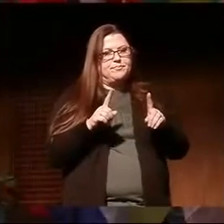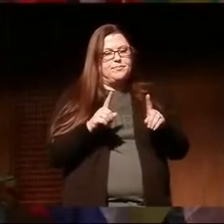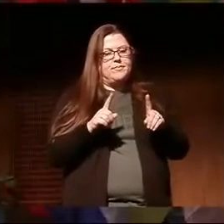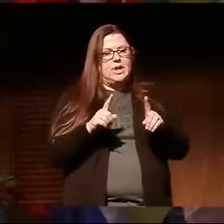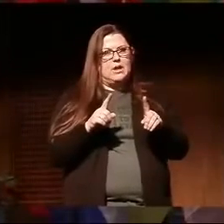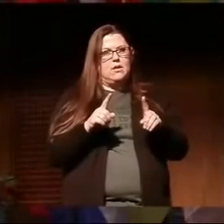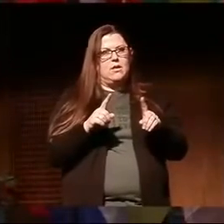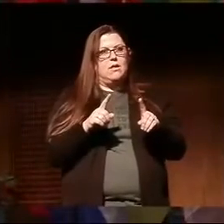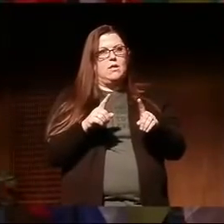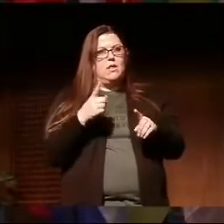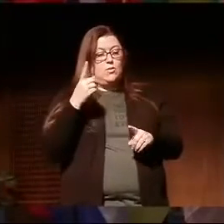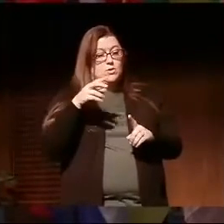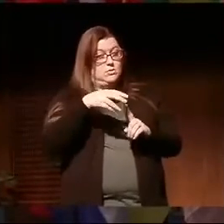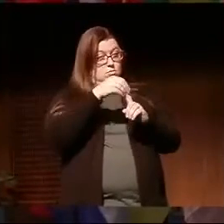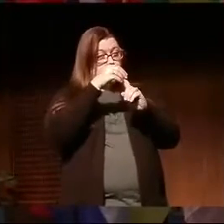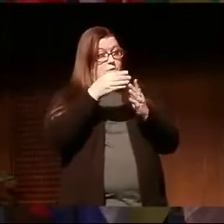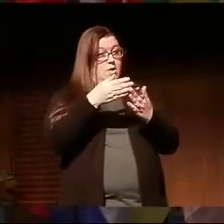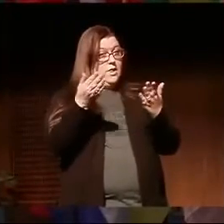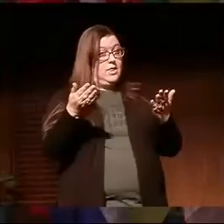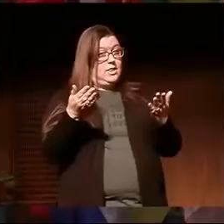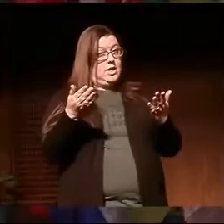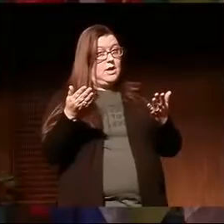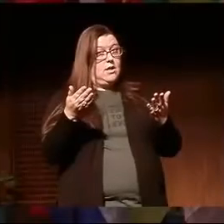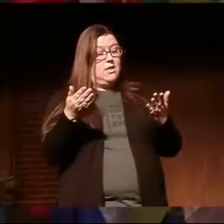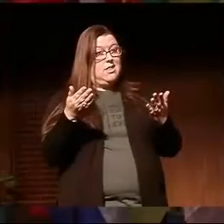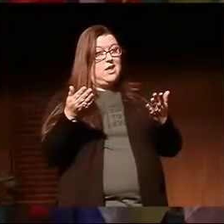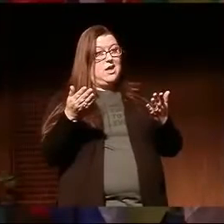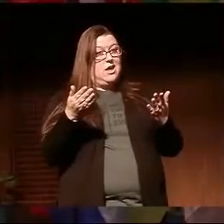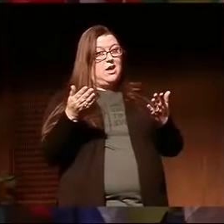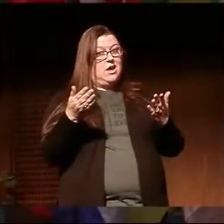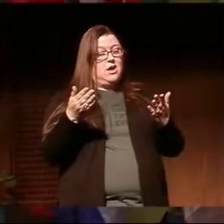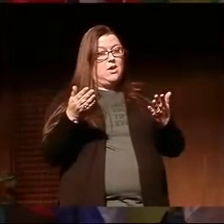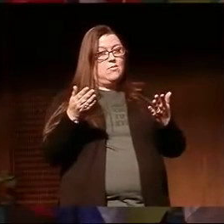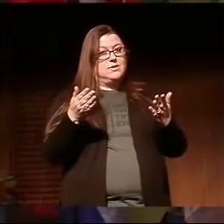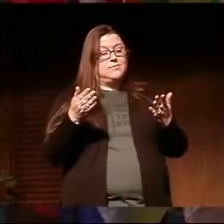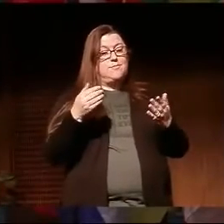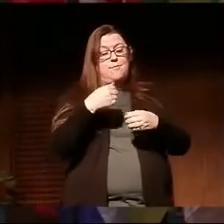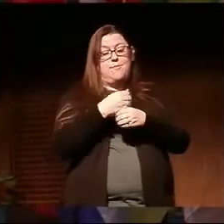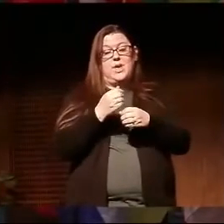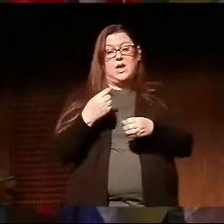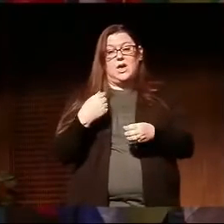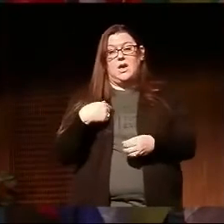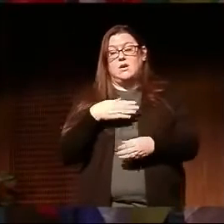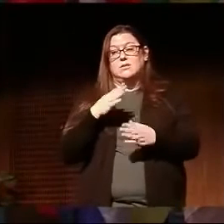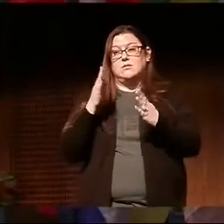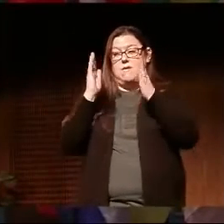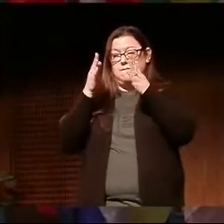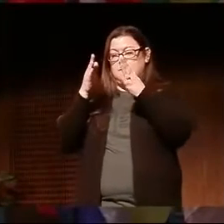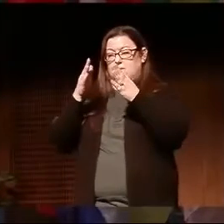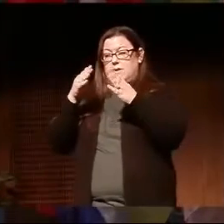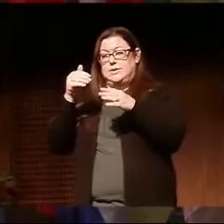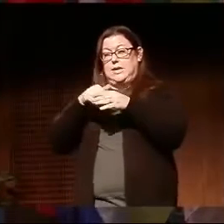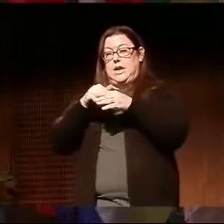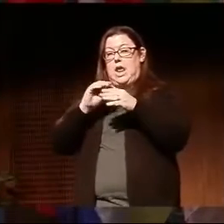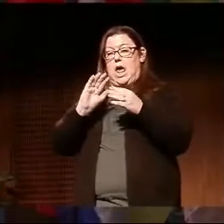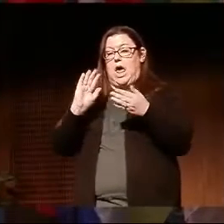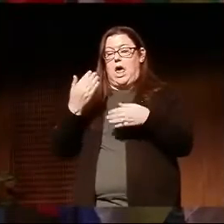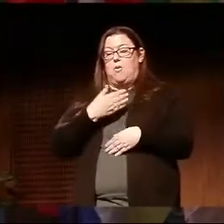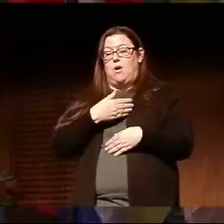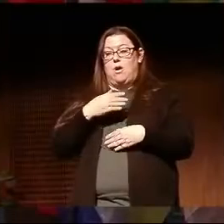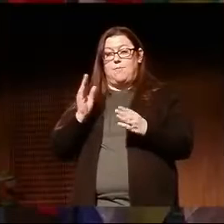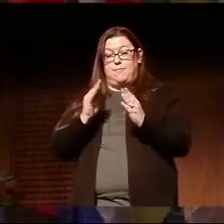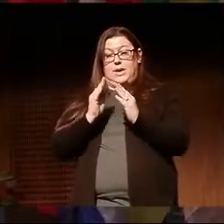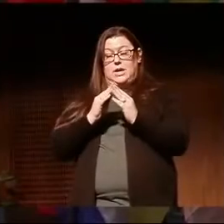was one particular thing that was drawing a lot of our attention and our focus during our leadership meetings. And